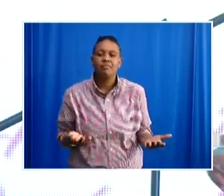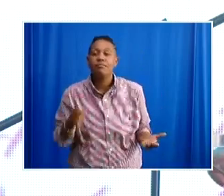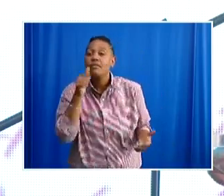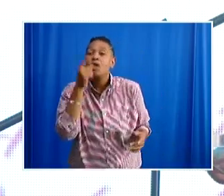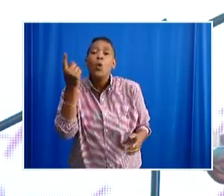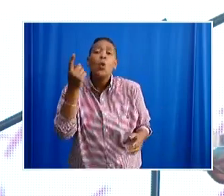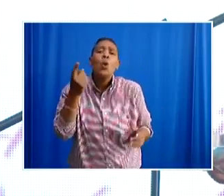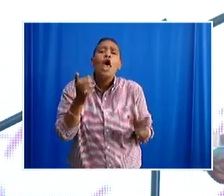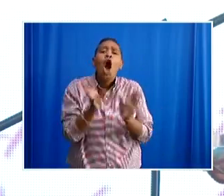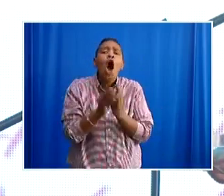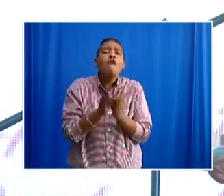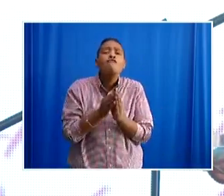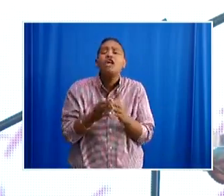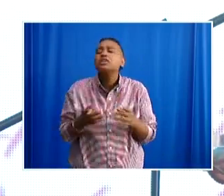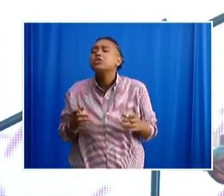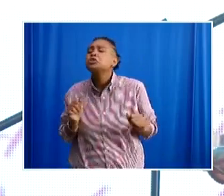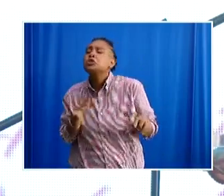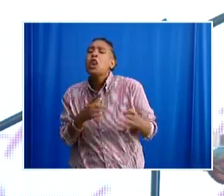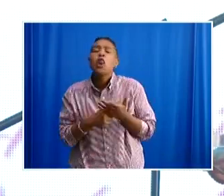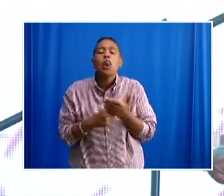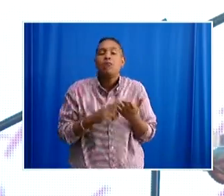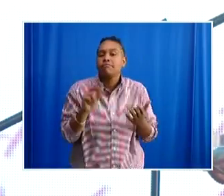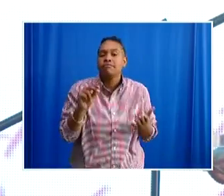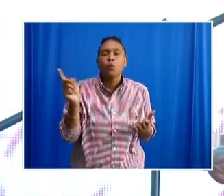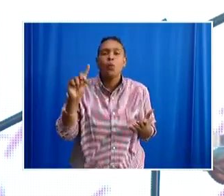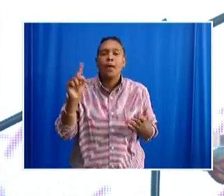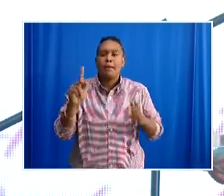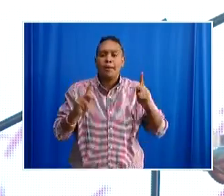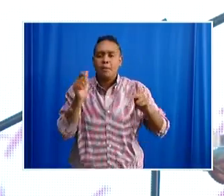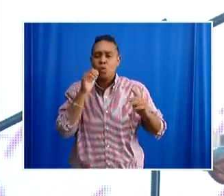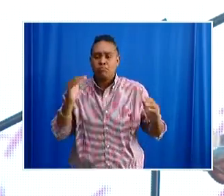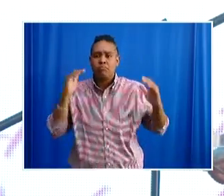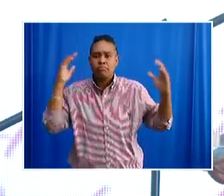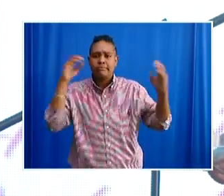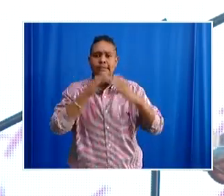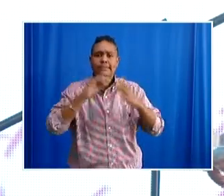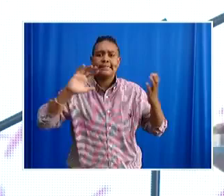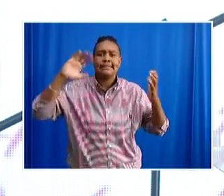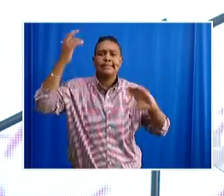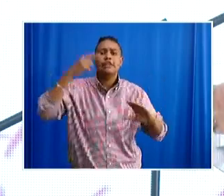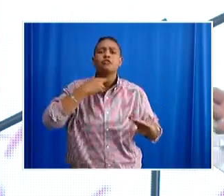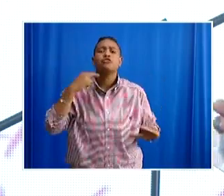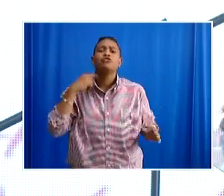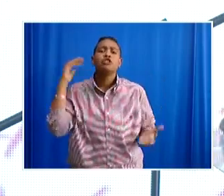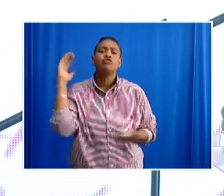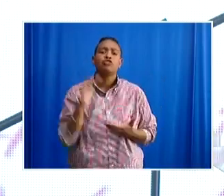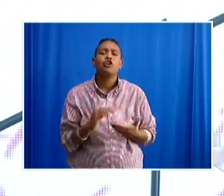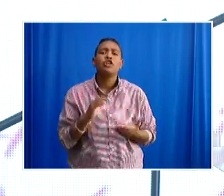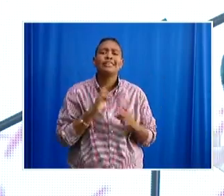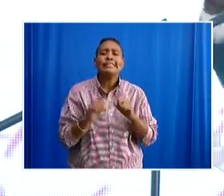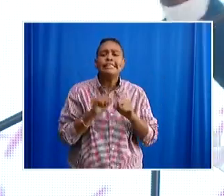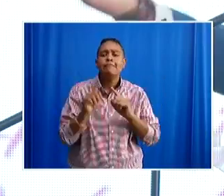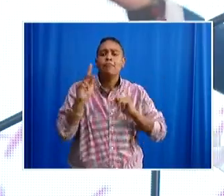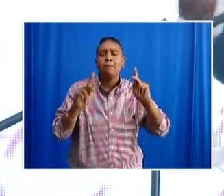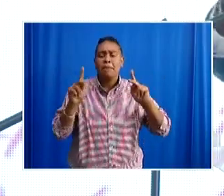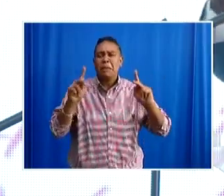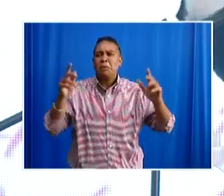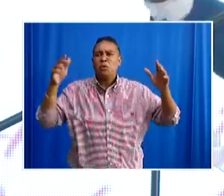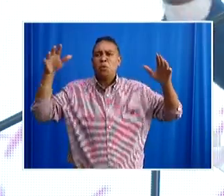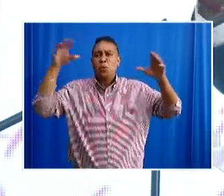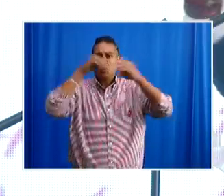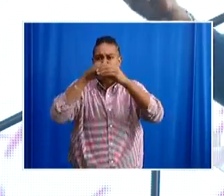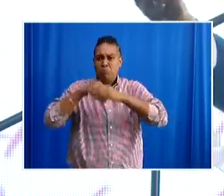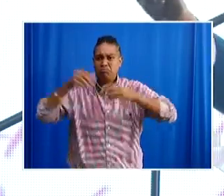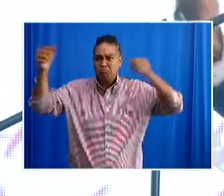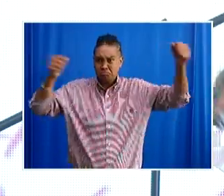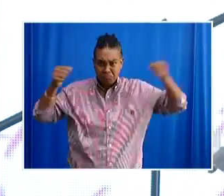it's a space where practitioners, in disaster risk reduction, stakeholders, actors across the